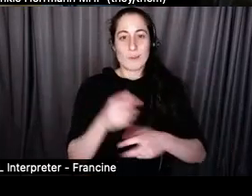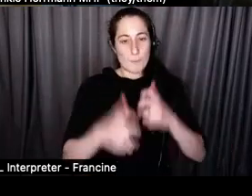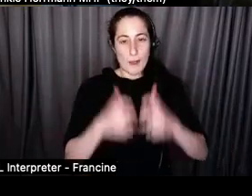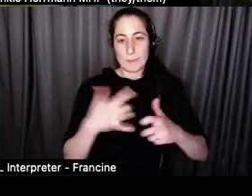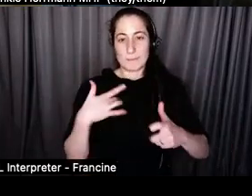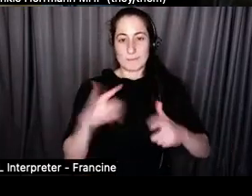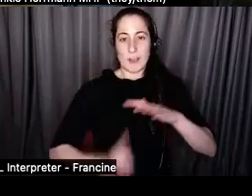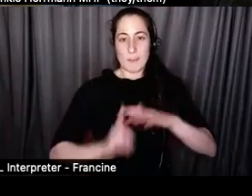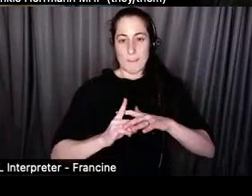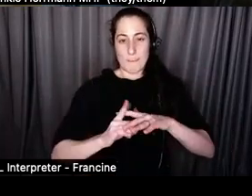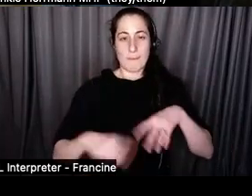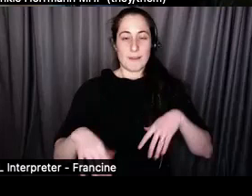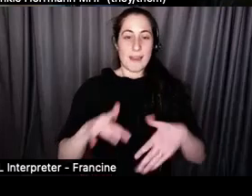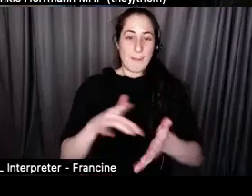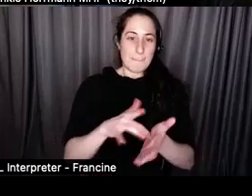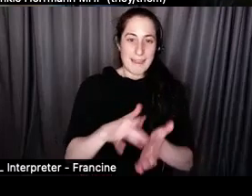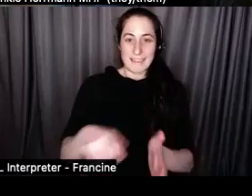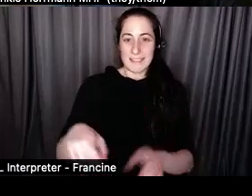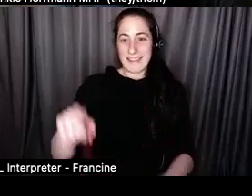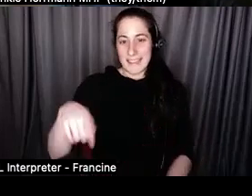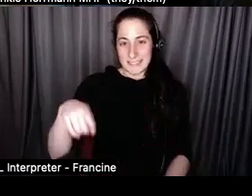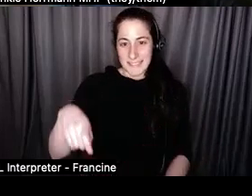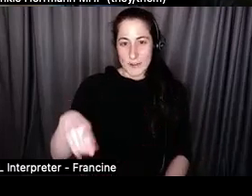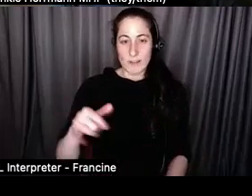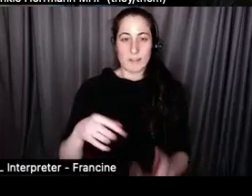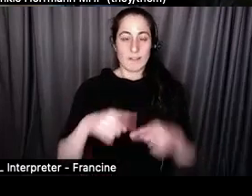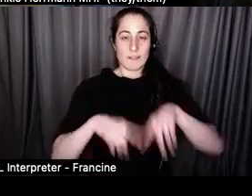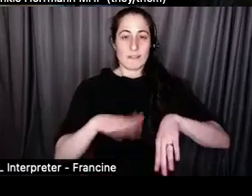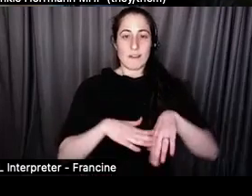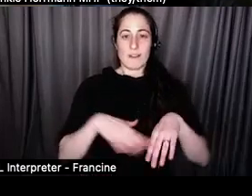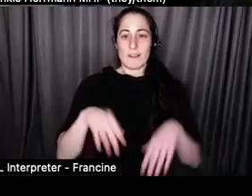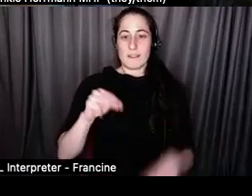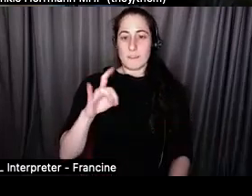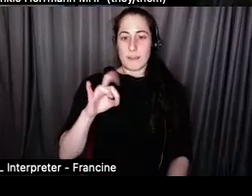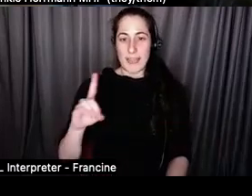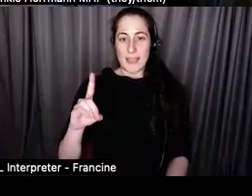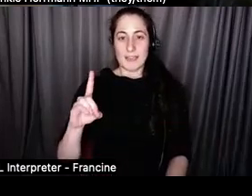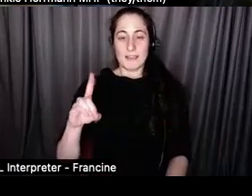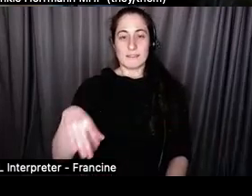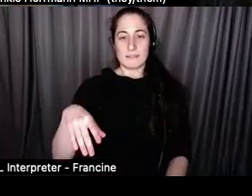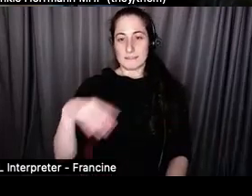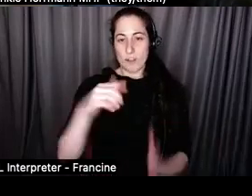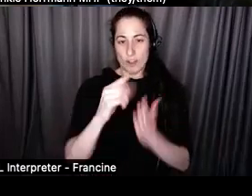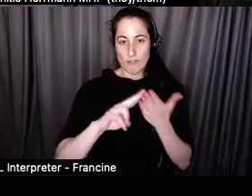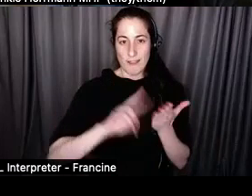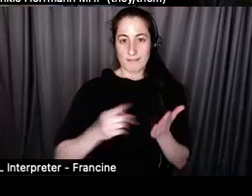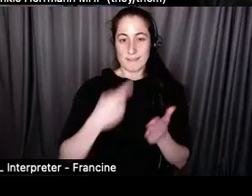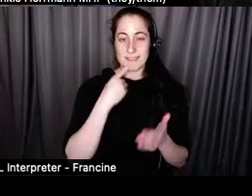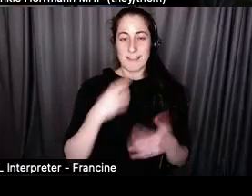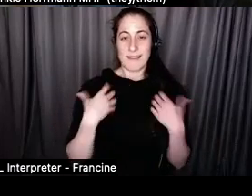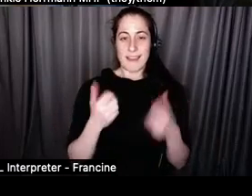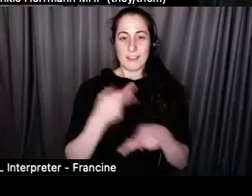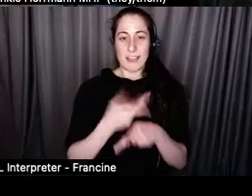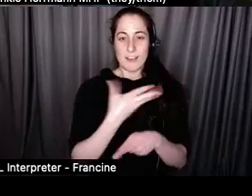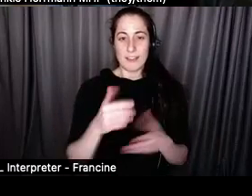So medically necessary, according to the Medicaid managed care model contract, is healthcare and services that